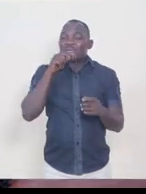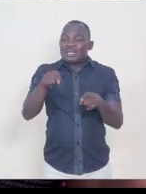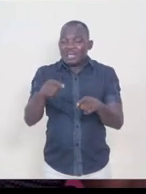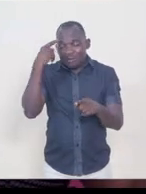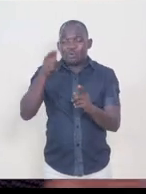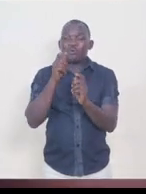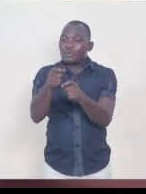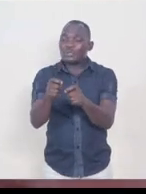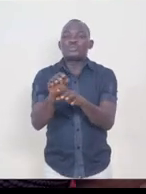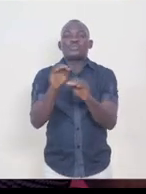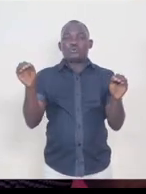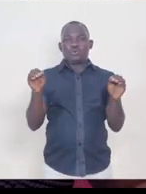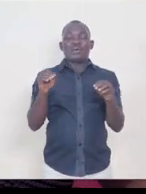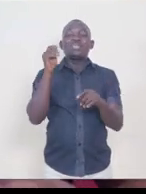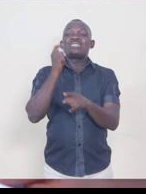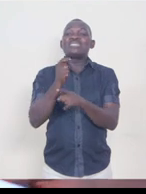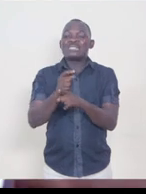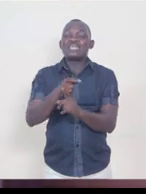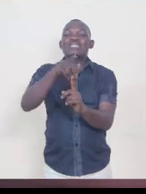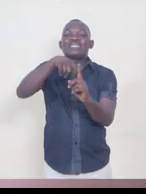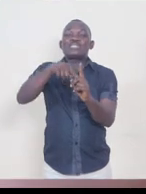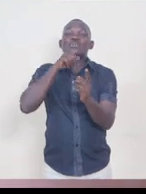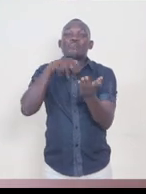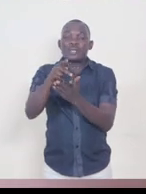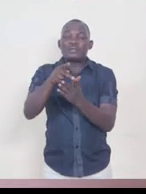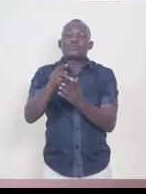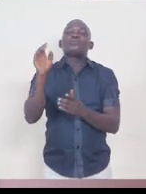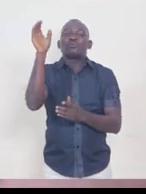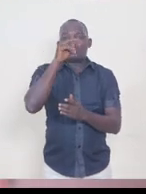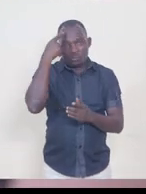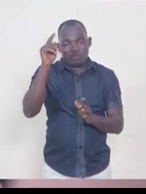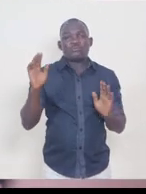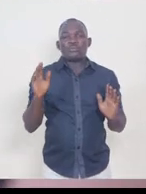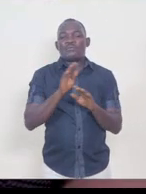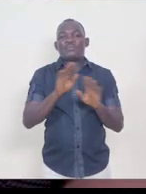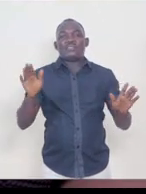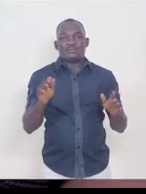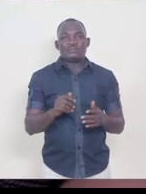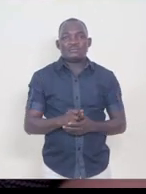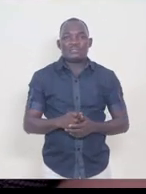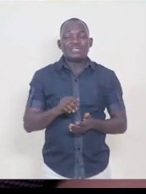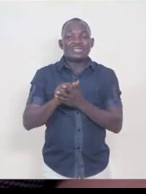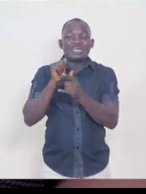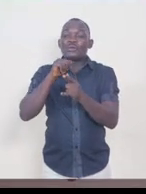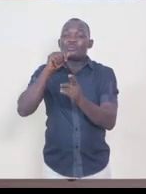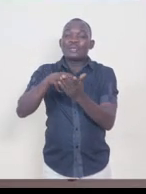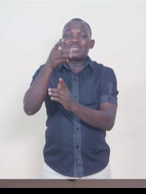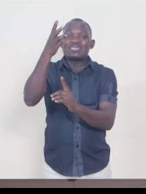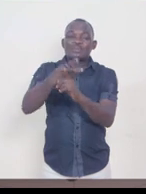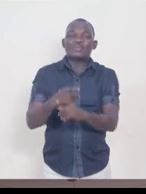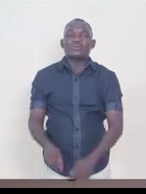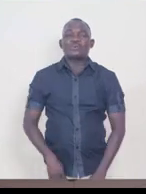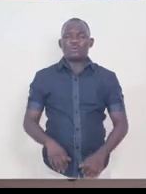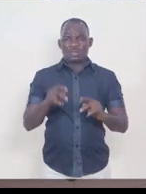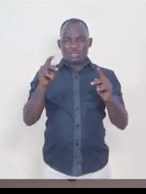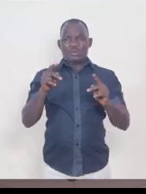here fighting for bonus or stipend. What we want is Esther's allowance, which she has not been paid. What about